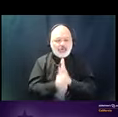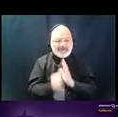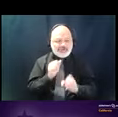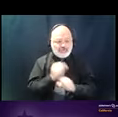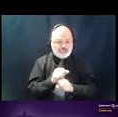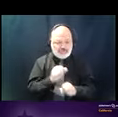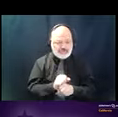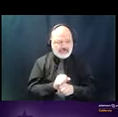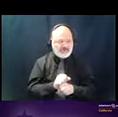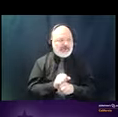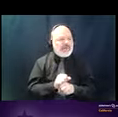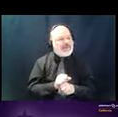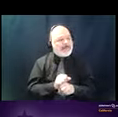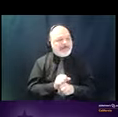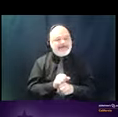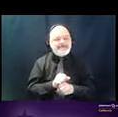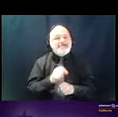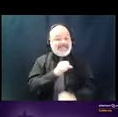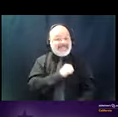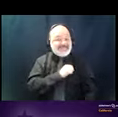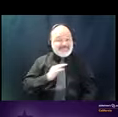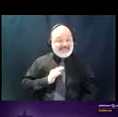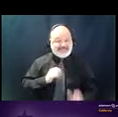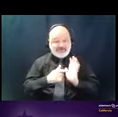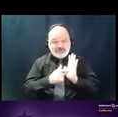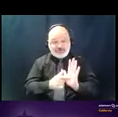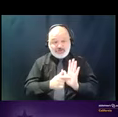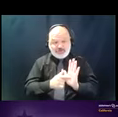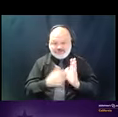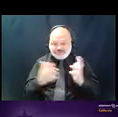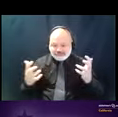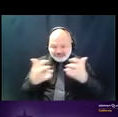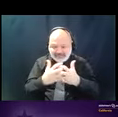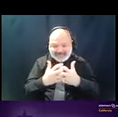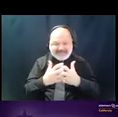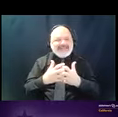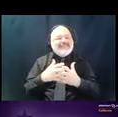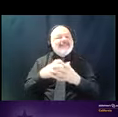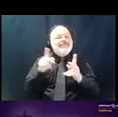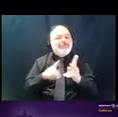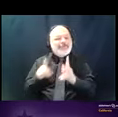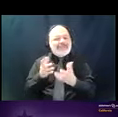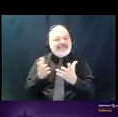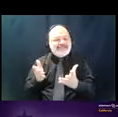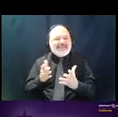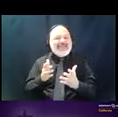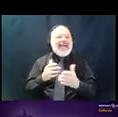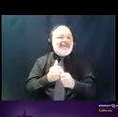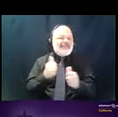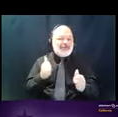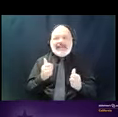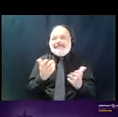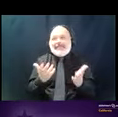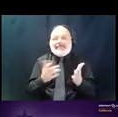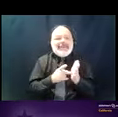competent diverse staff that reflects the population served, ability to overcome language barriers, either with bilingual